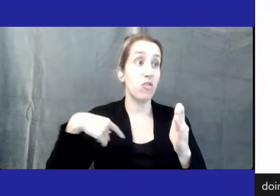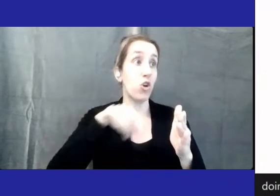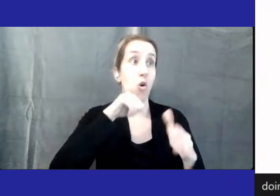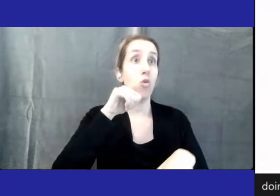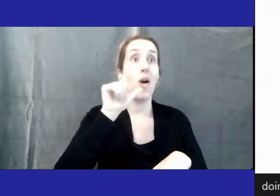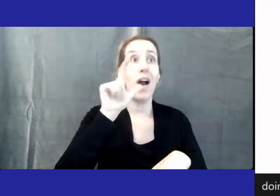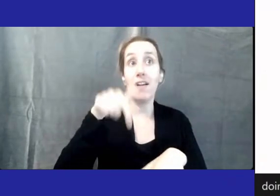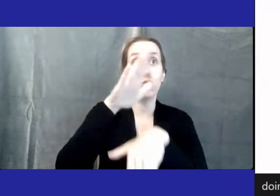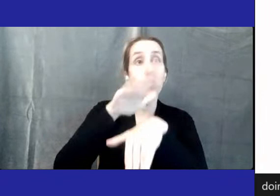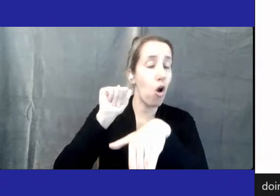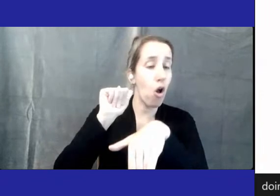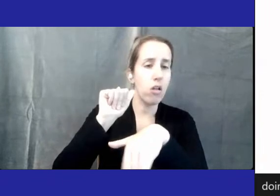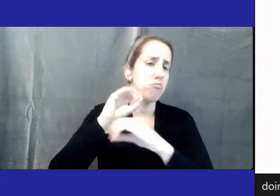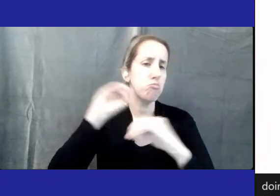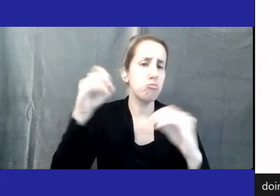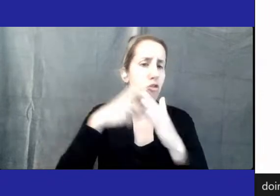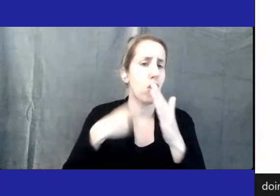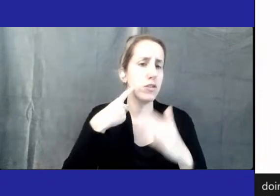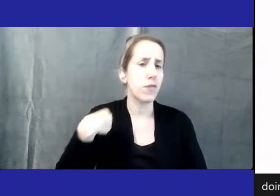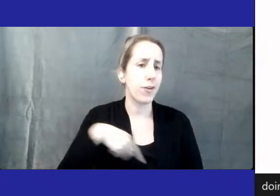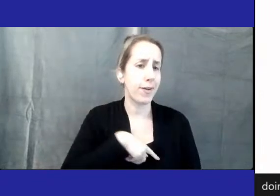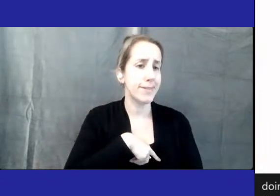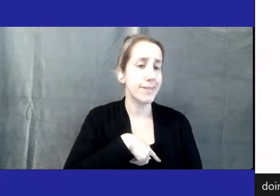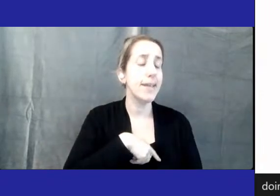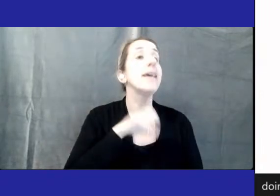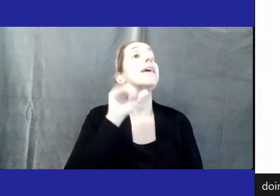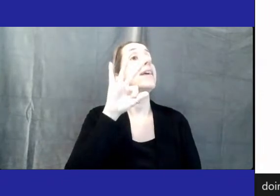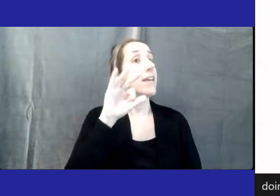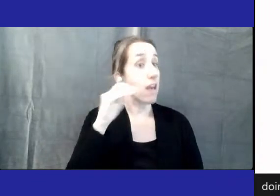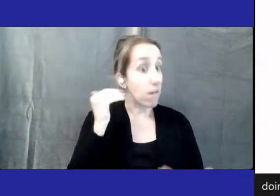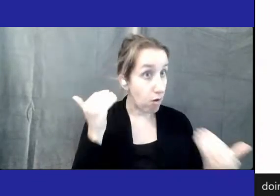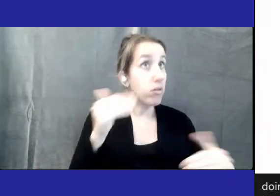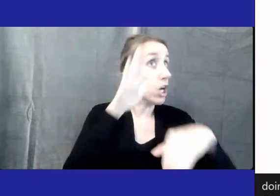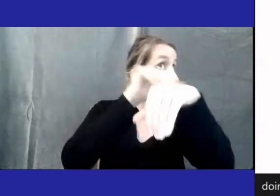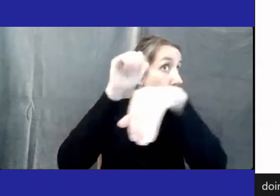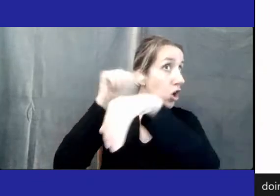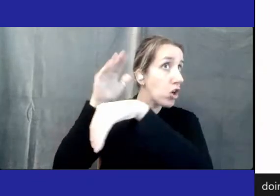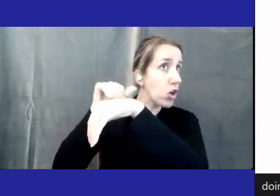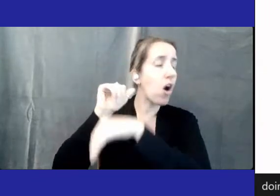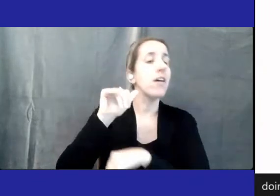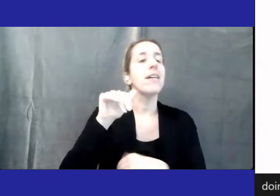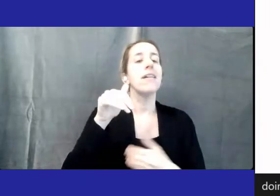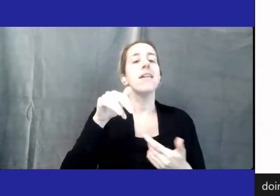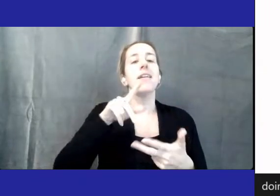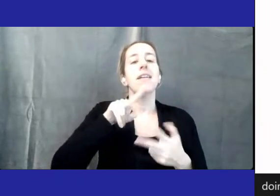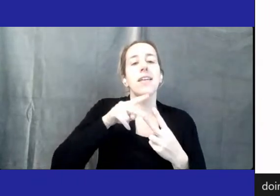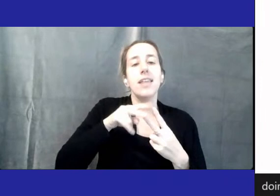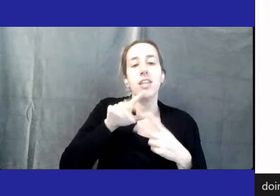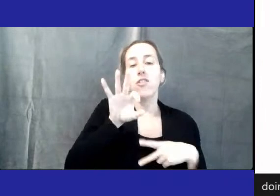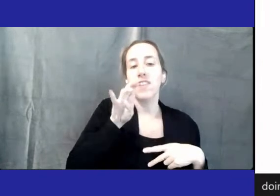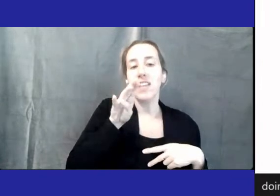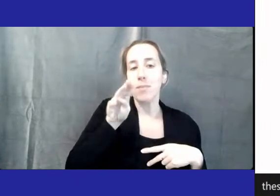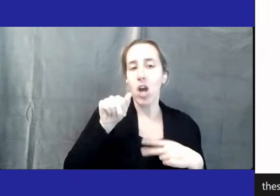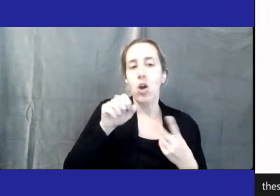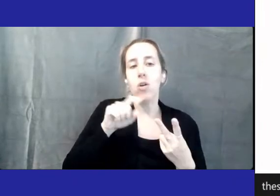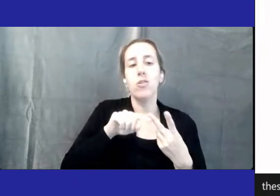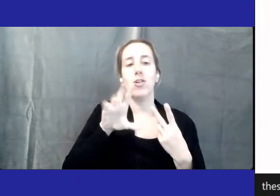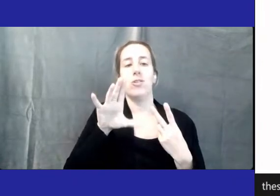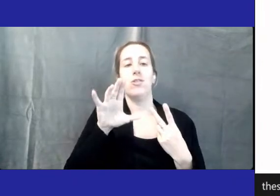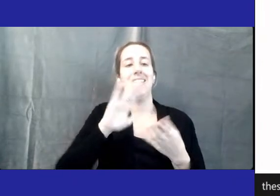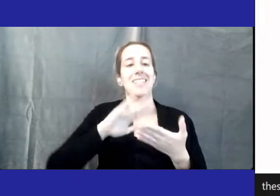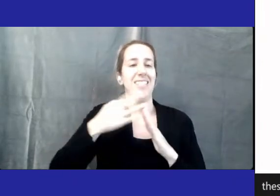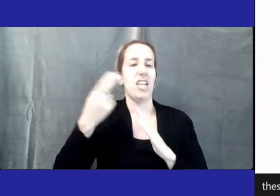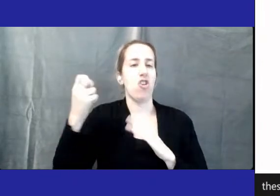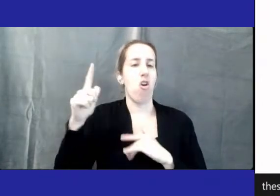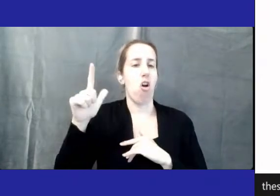covered by City Hall or FEMA if the contract is activated, and we will receive board approval from the president with appropriate